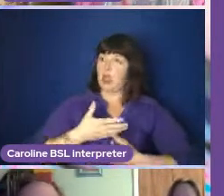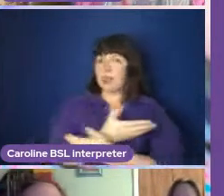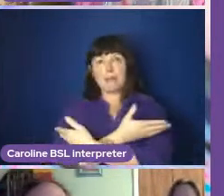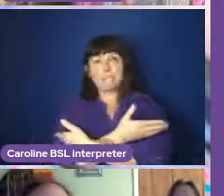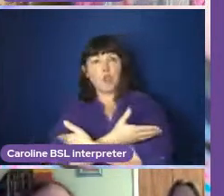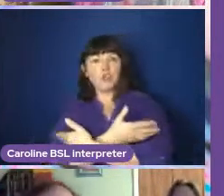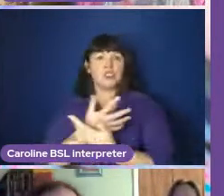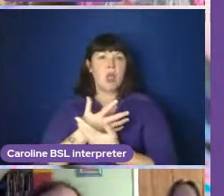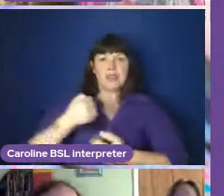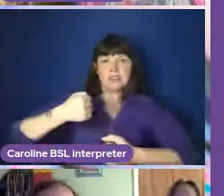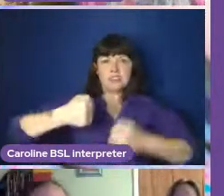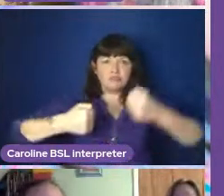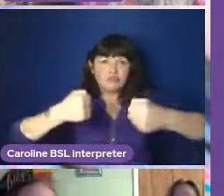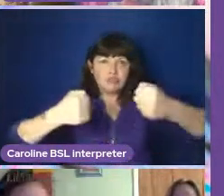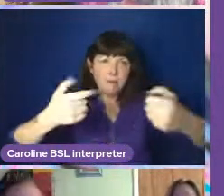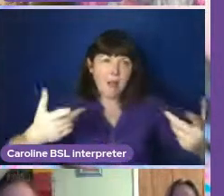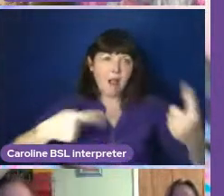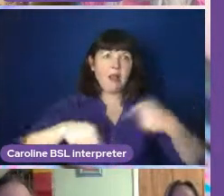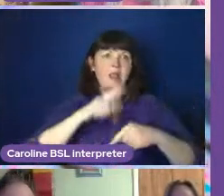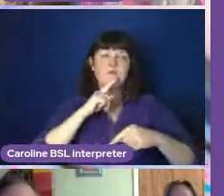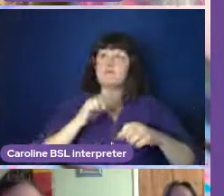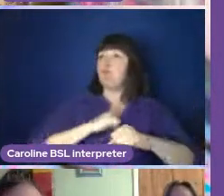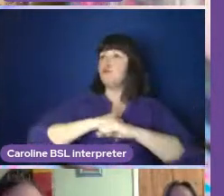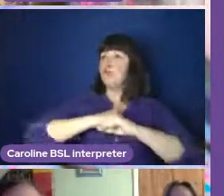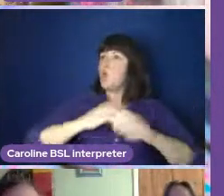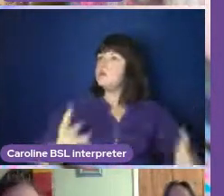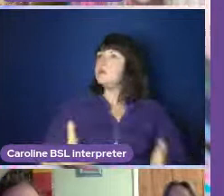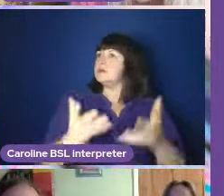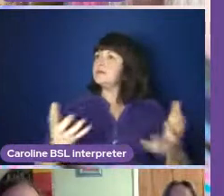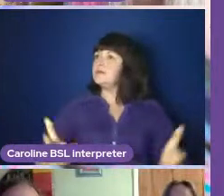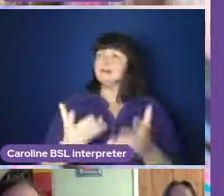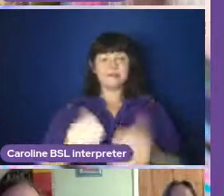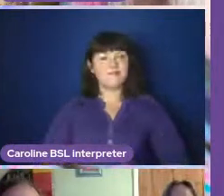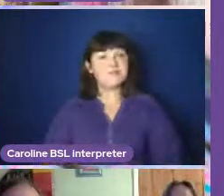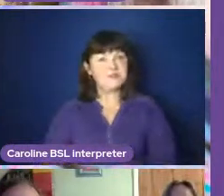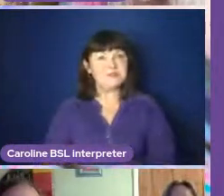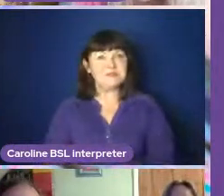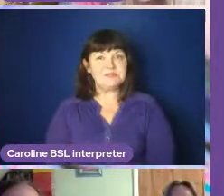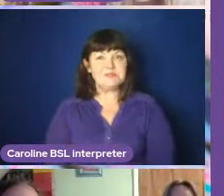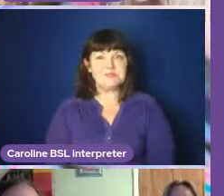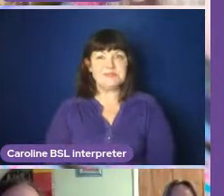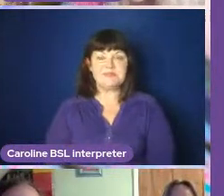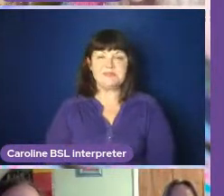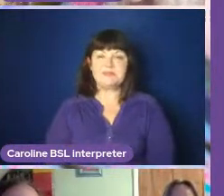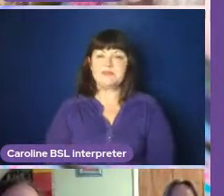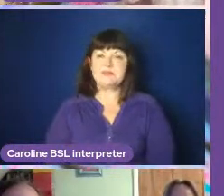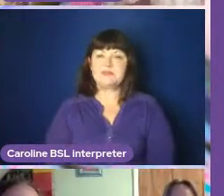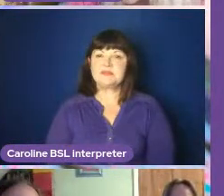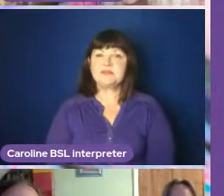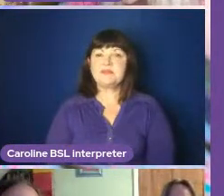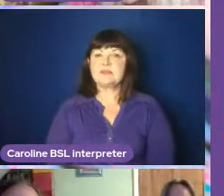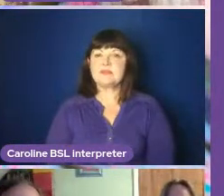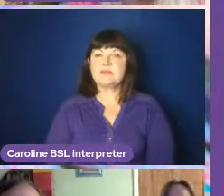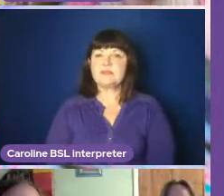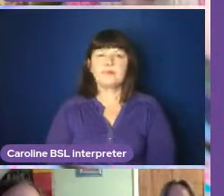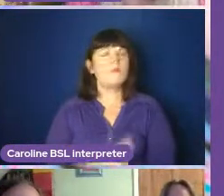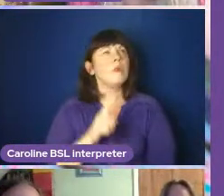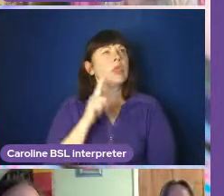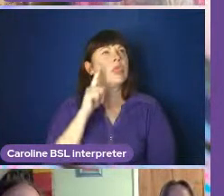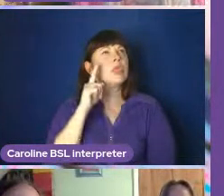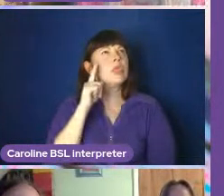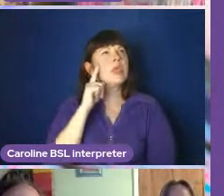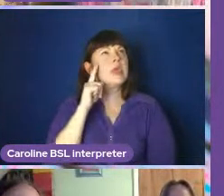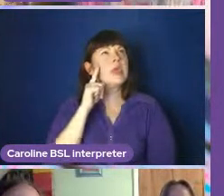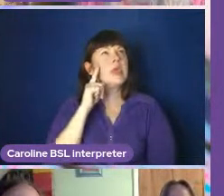community. Yeah. That's okay. Yeah. I think there was one item that was you can get